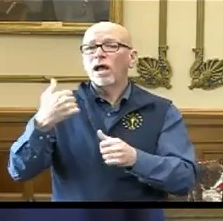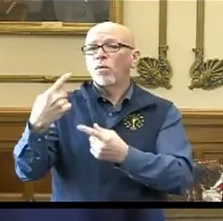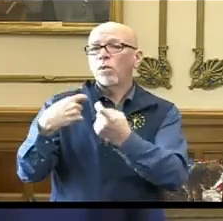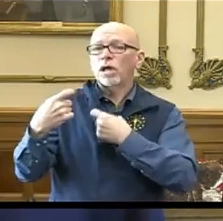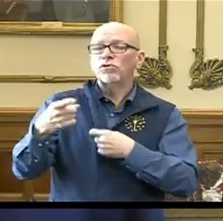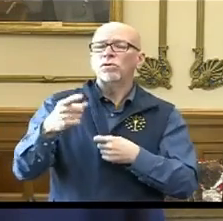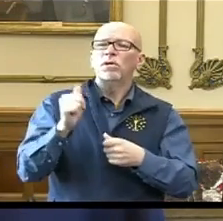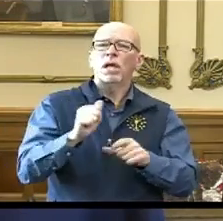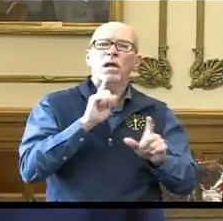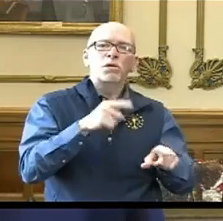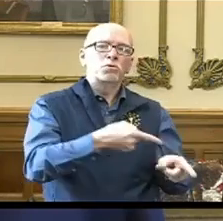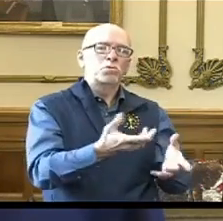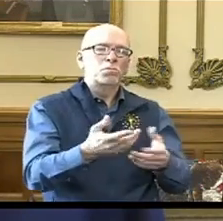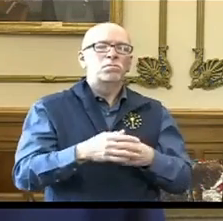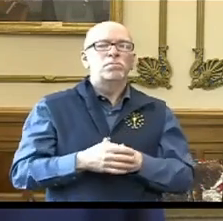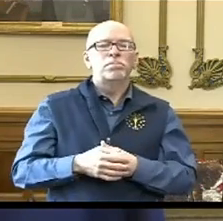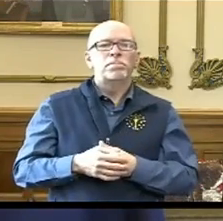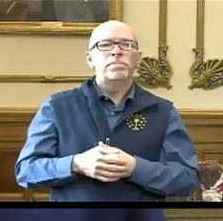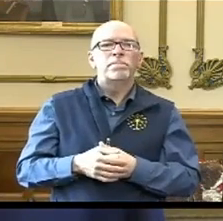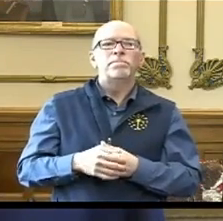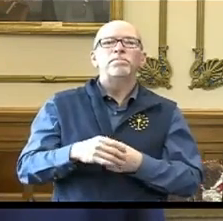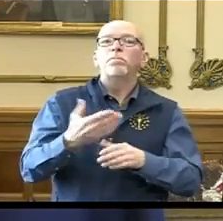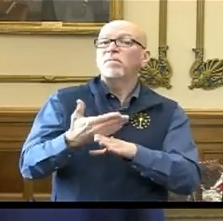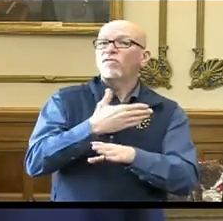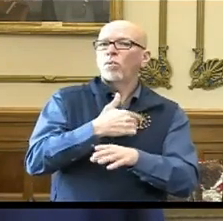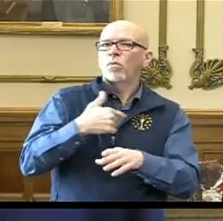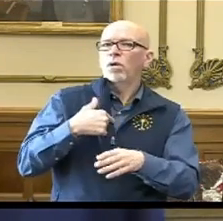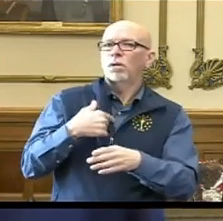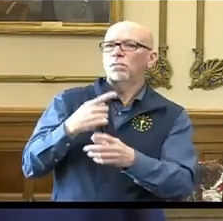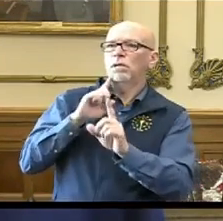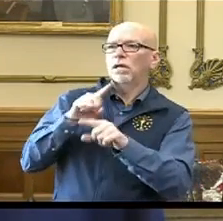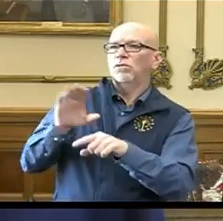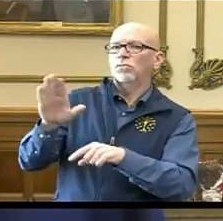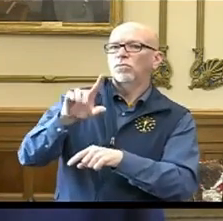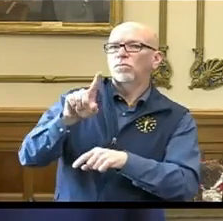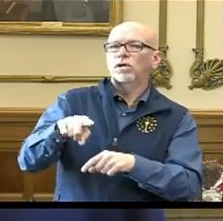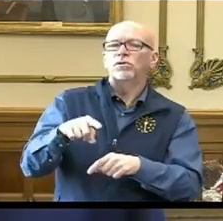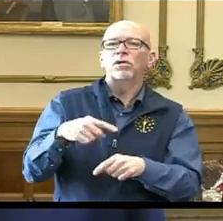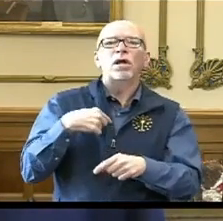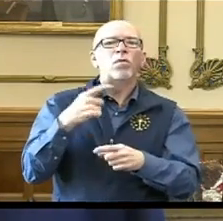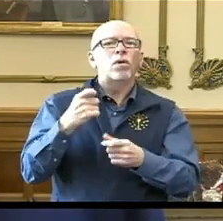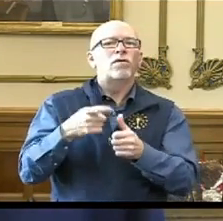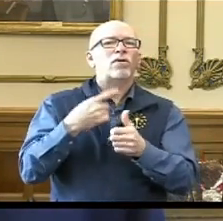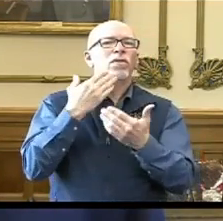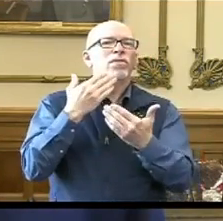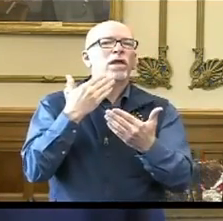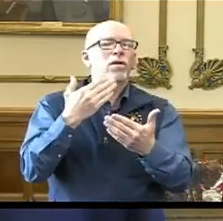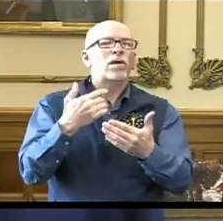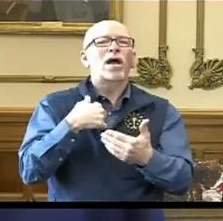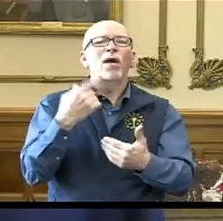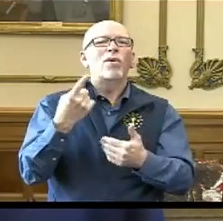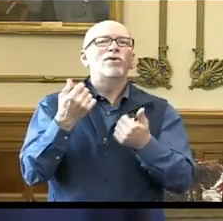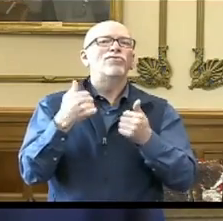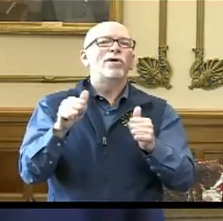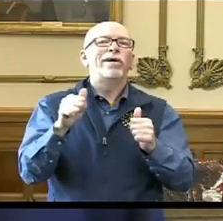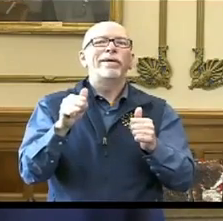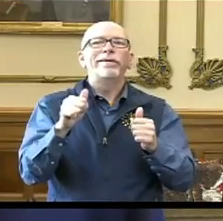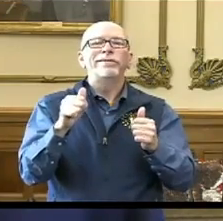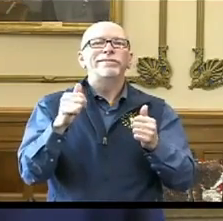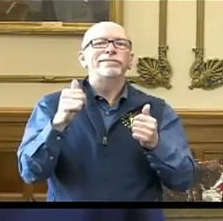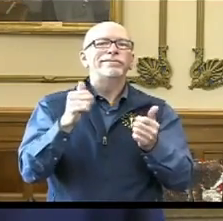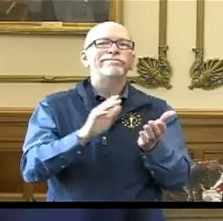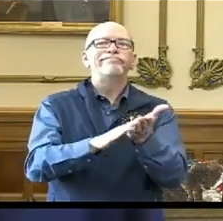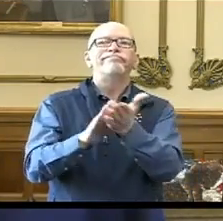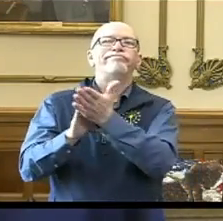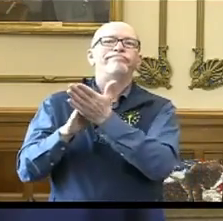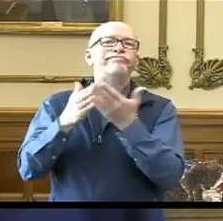we get to that point. I just wanted to say before we get to that point a word of thank you. I always try to pass out and around the